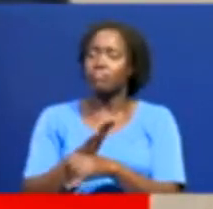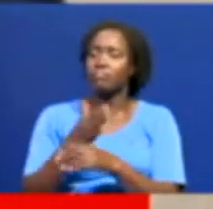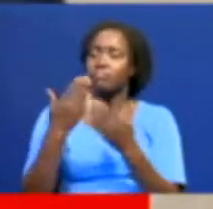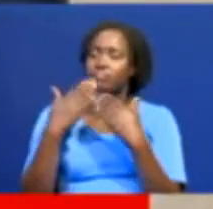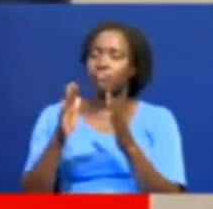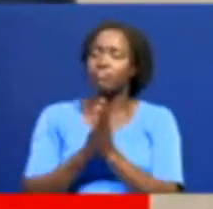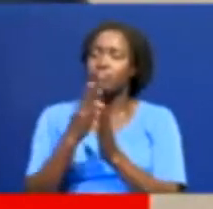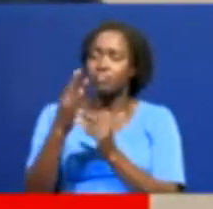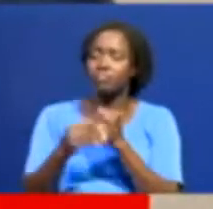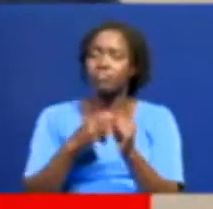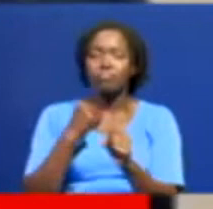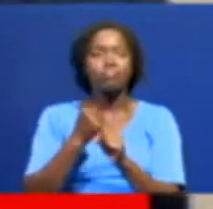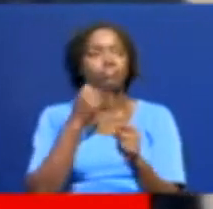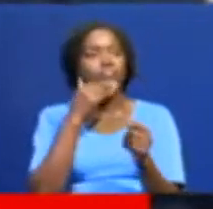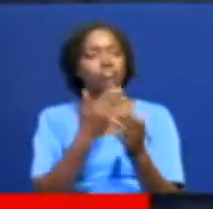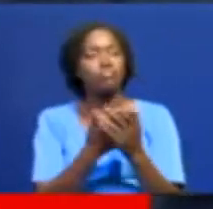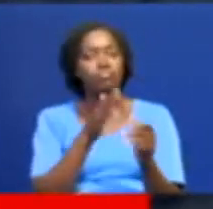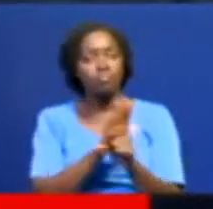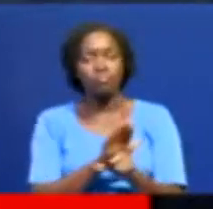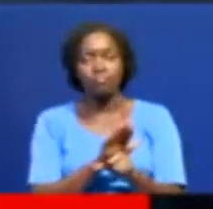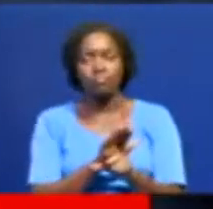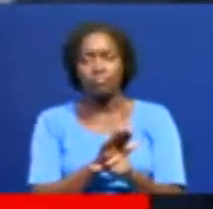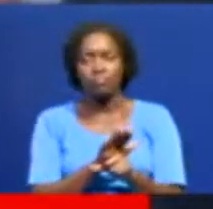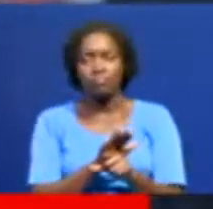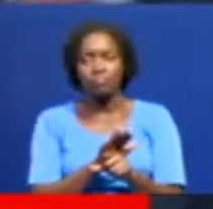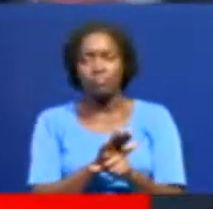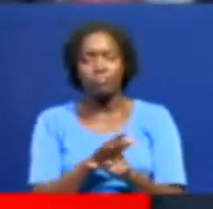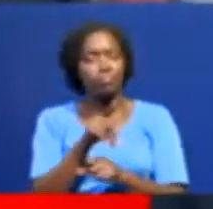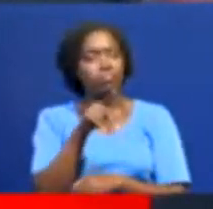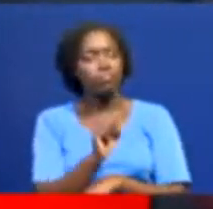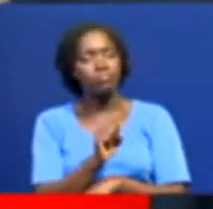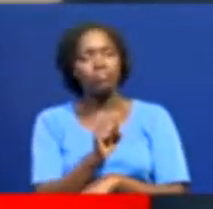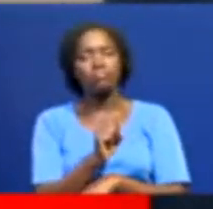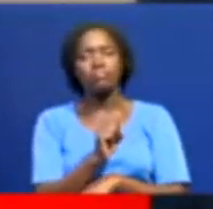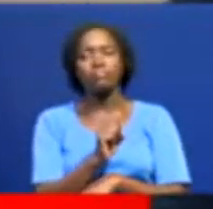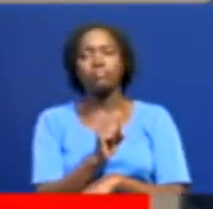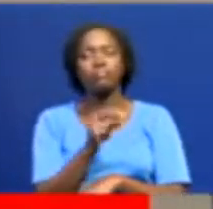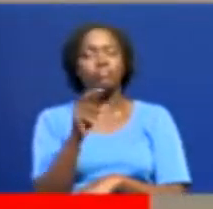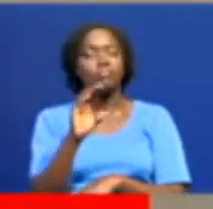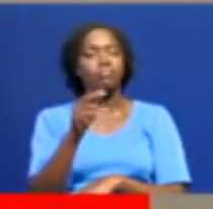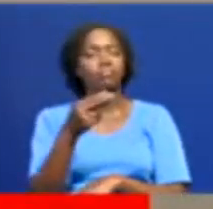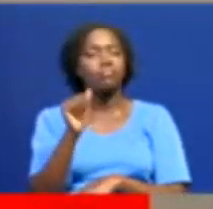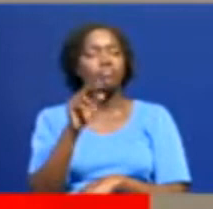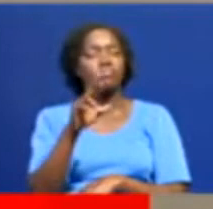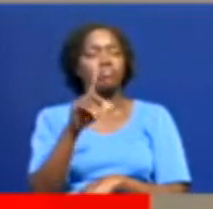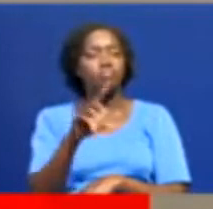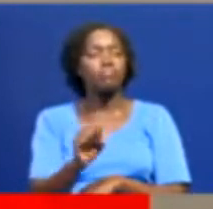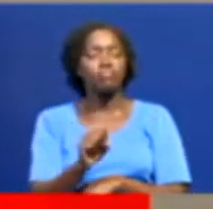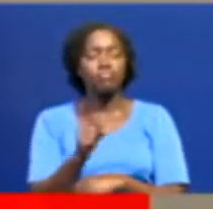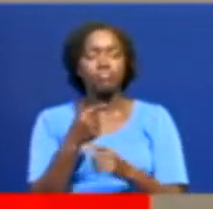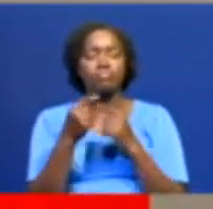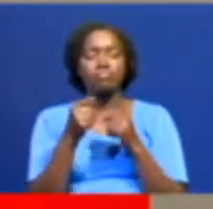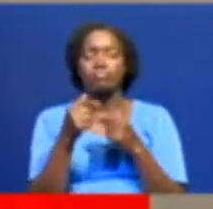be 4 years. Okay. Yes. Thank you very much, the CS. If I may bring in the PS, please, Charles Hinger. Kindly, I'd like him to talk a